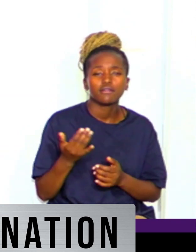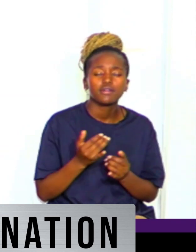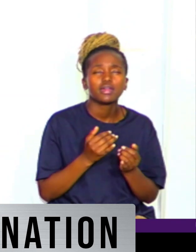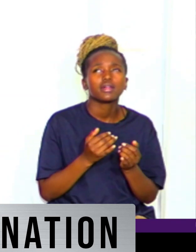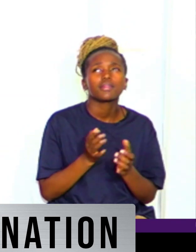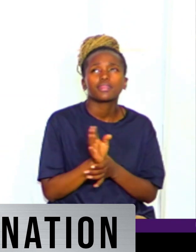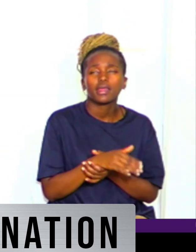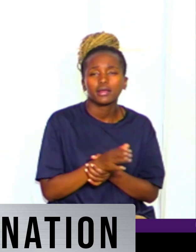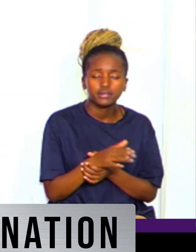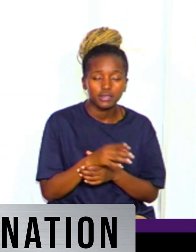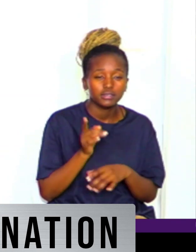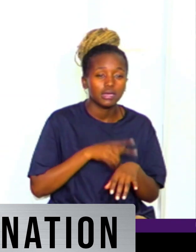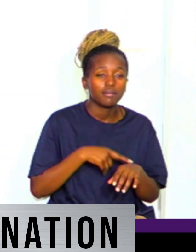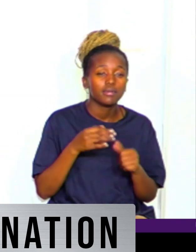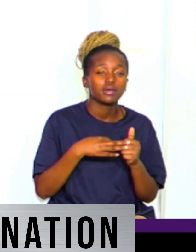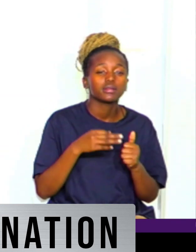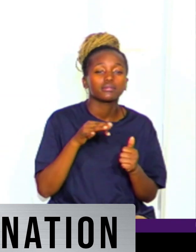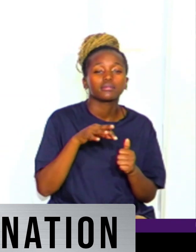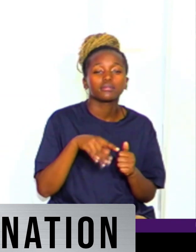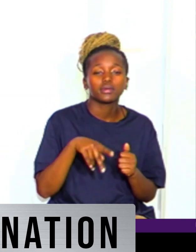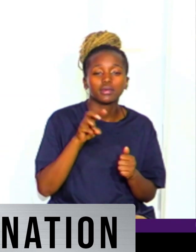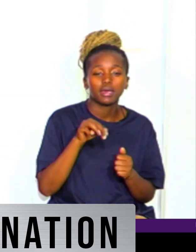p.m. Okay?